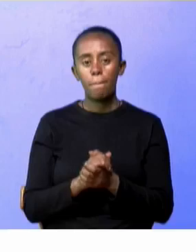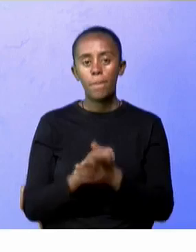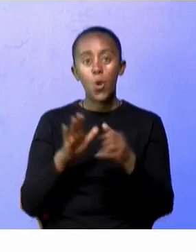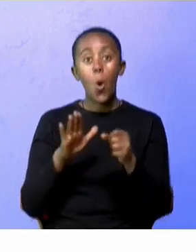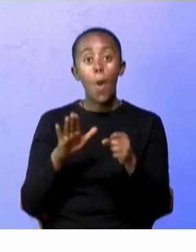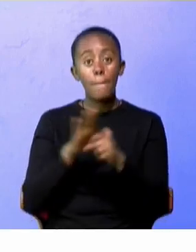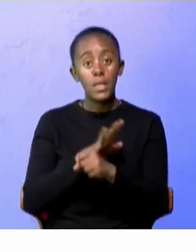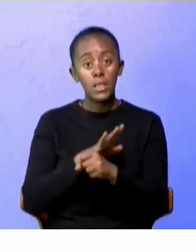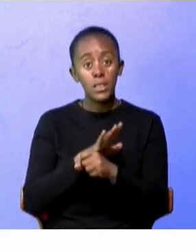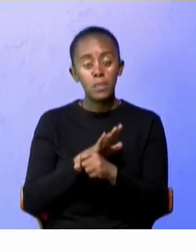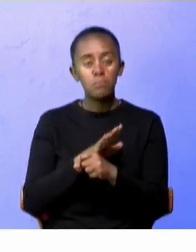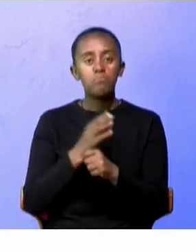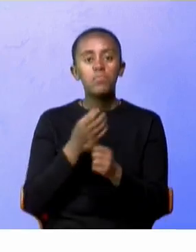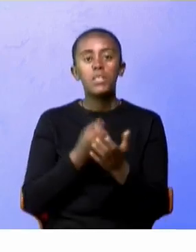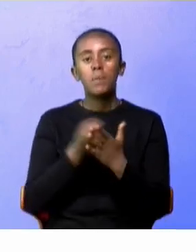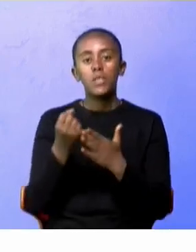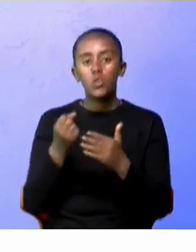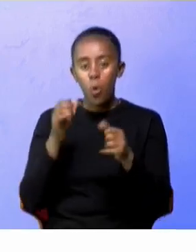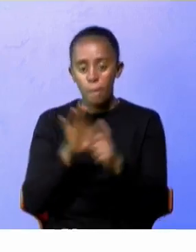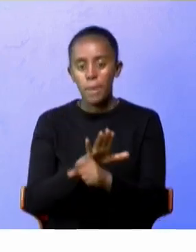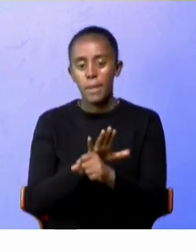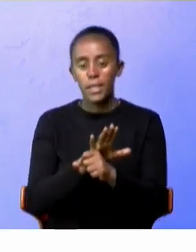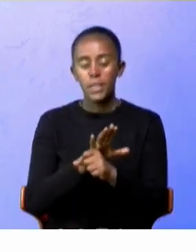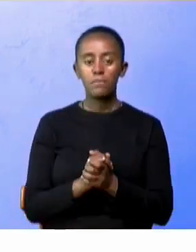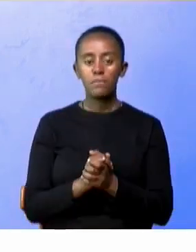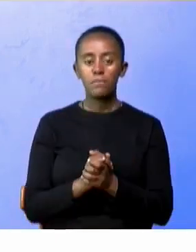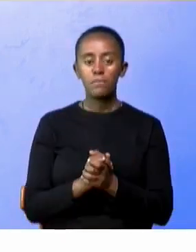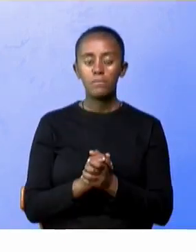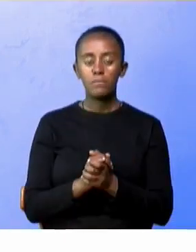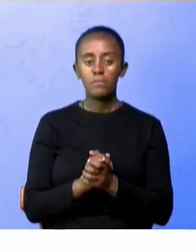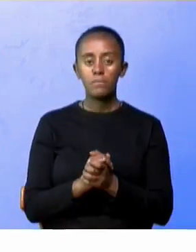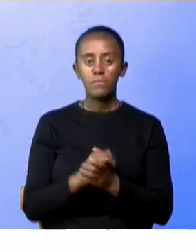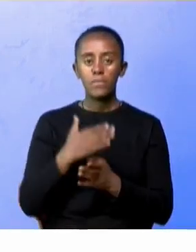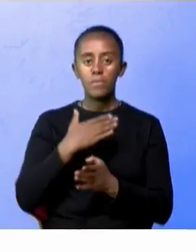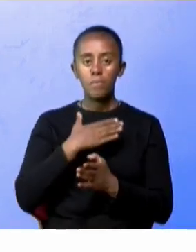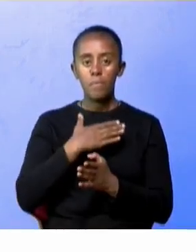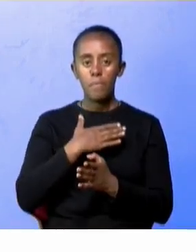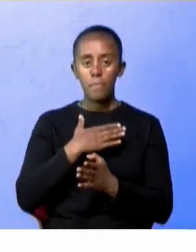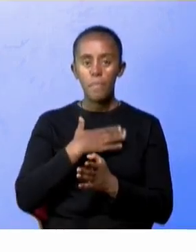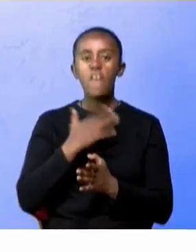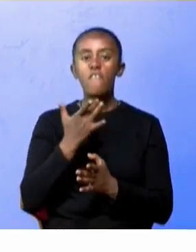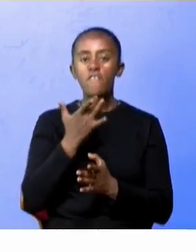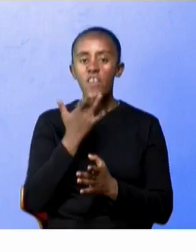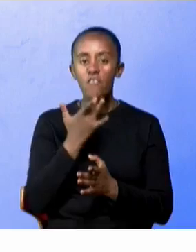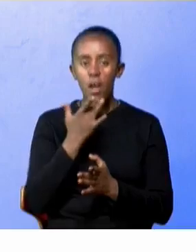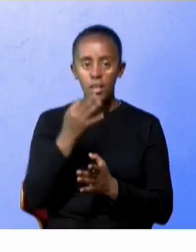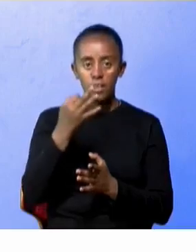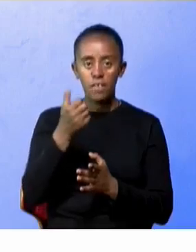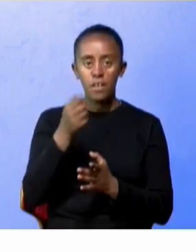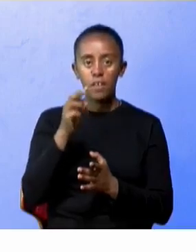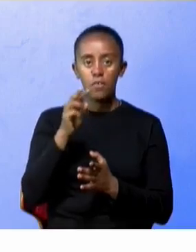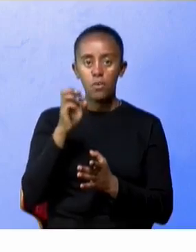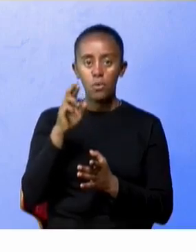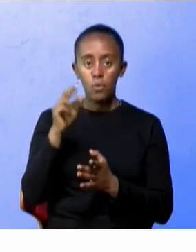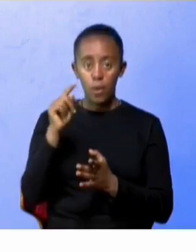complement. Complement a subject. An example. My favorite